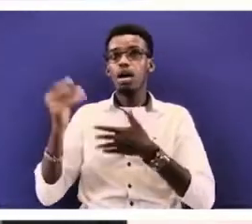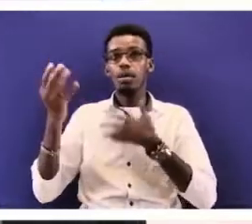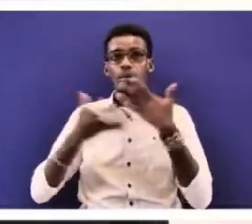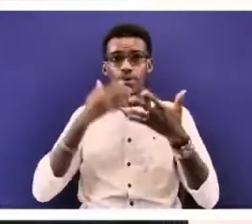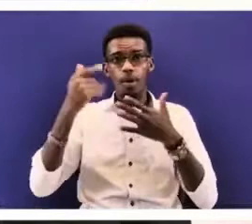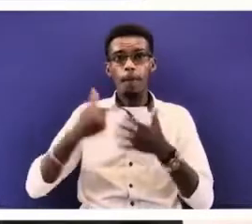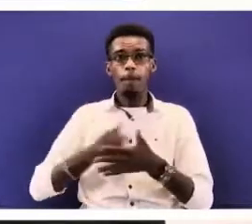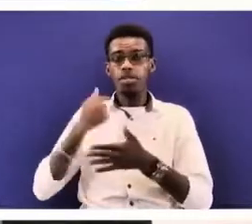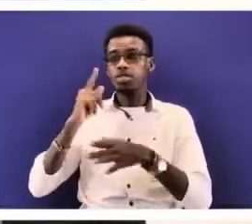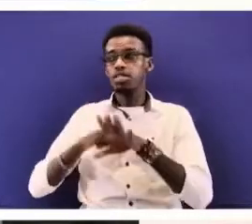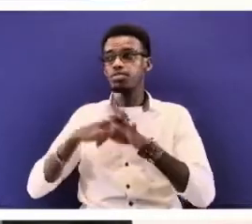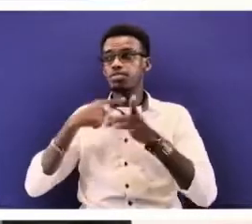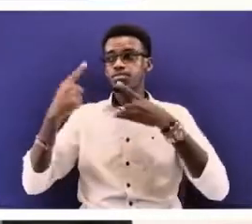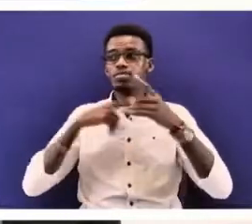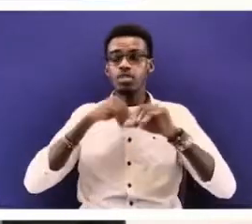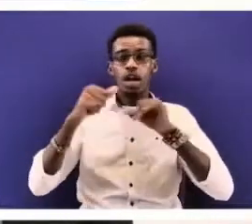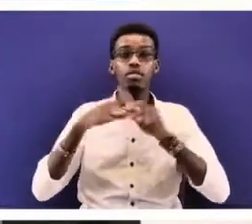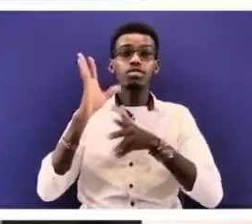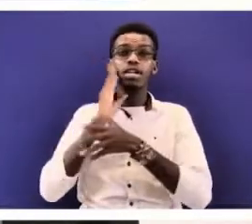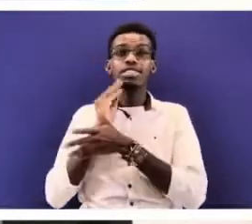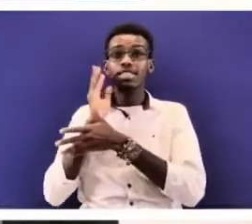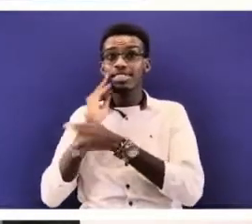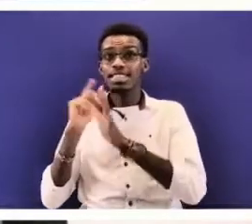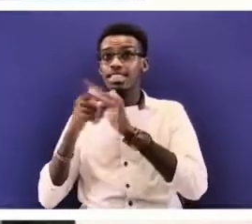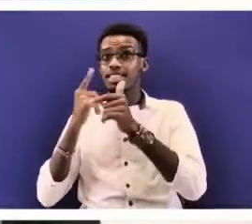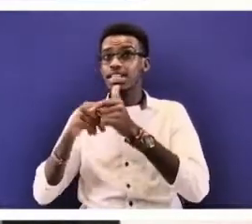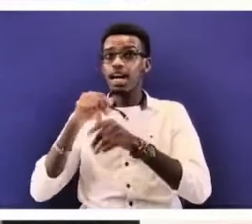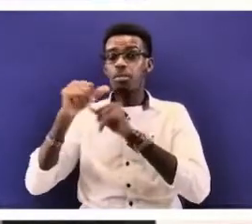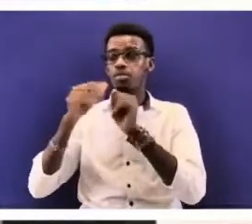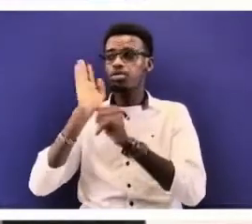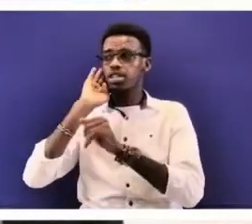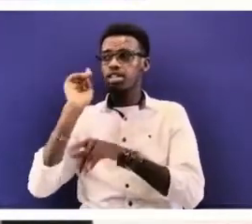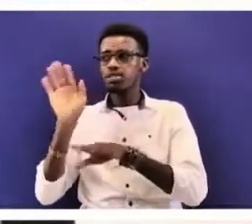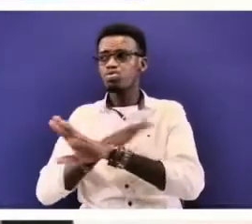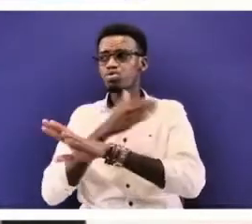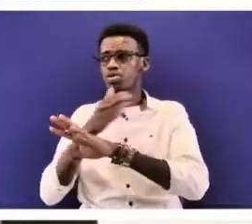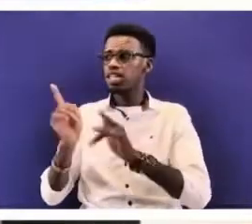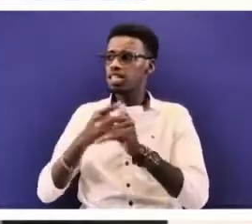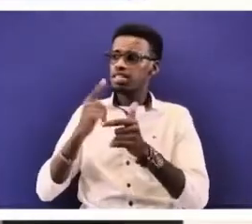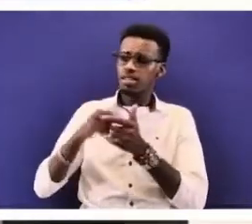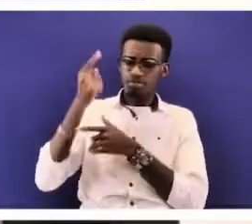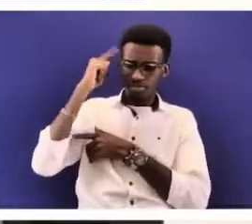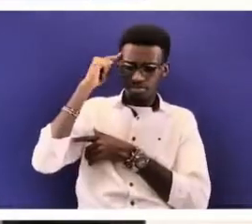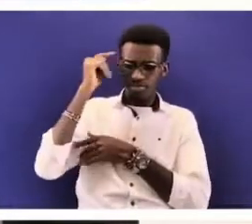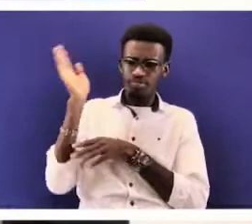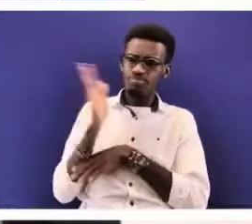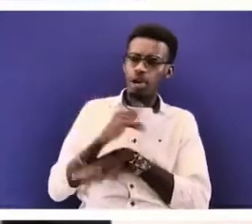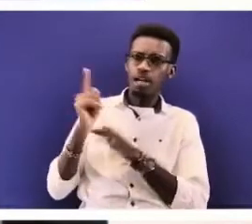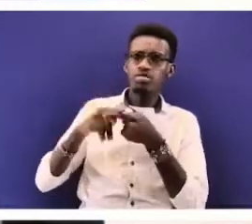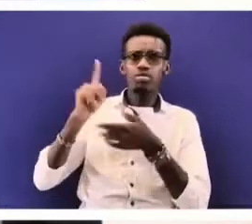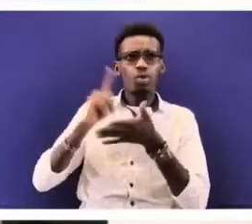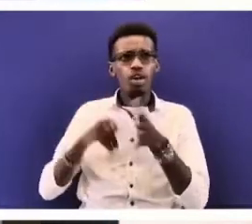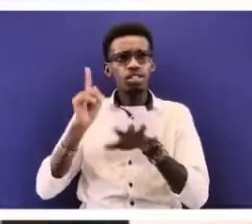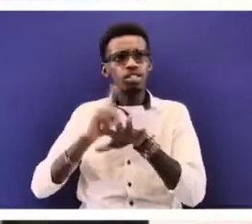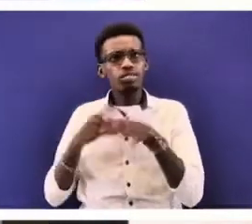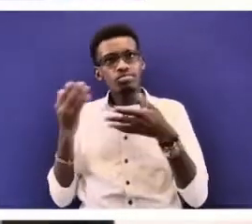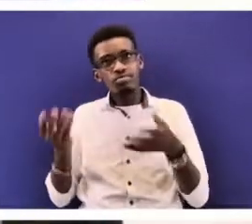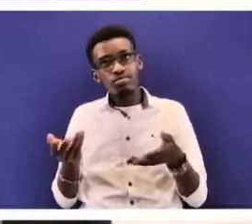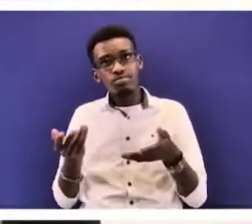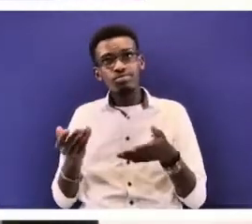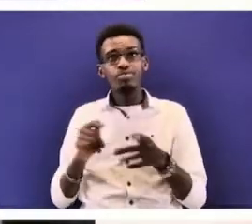you're talking out of experience. So when you hear the Psalms, your mind goes back to the time when